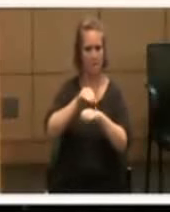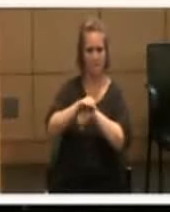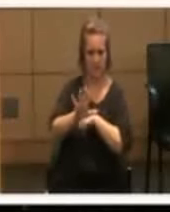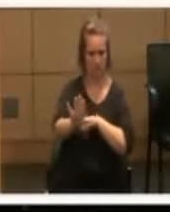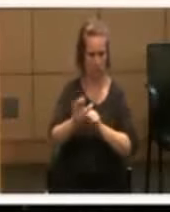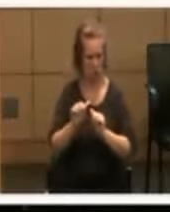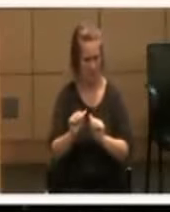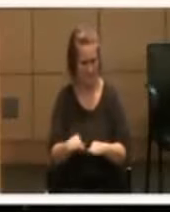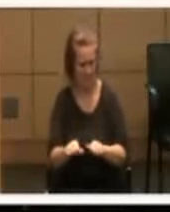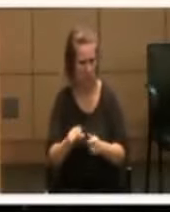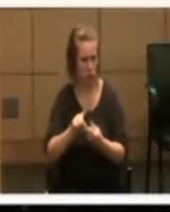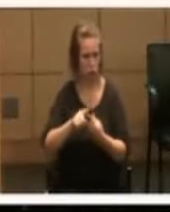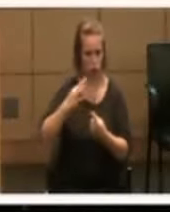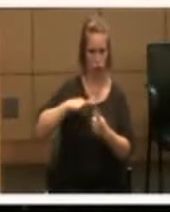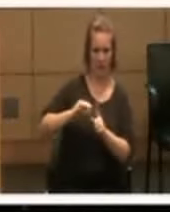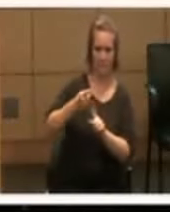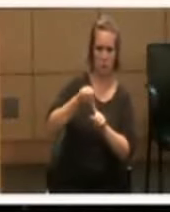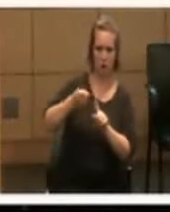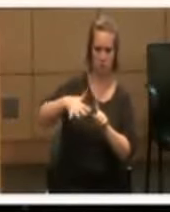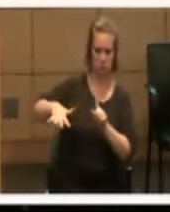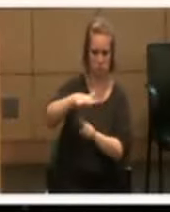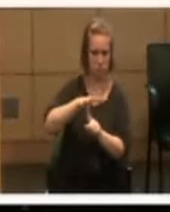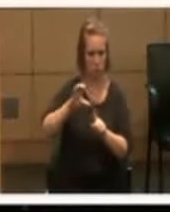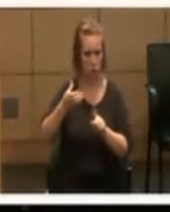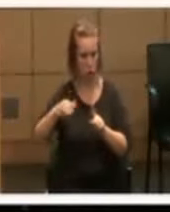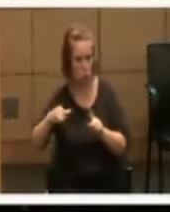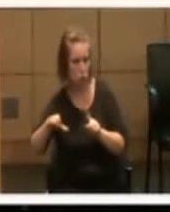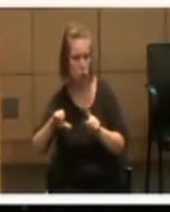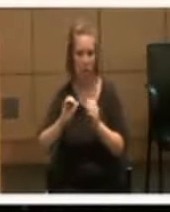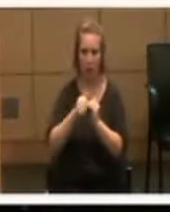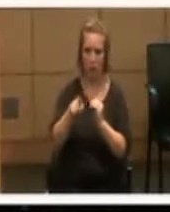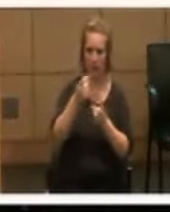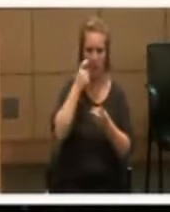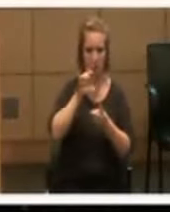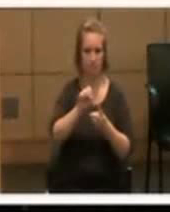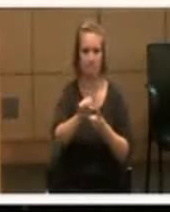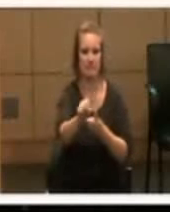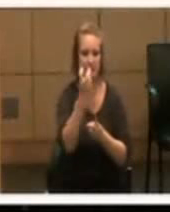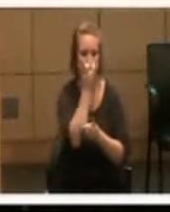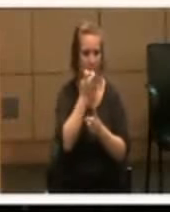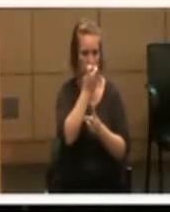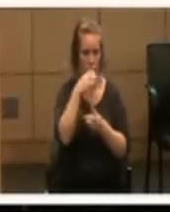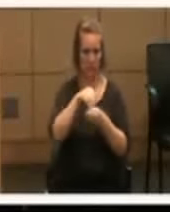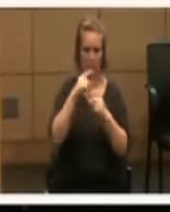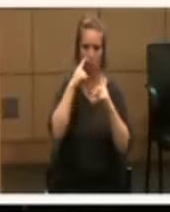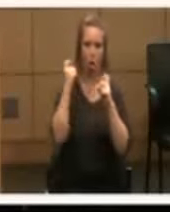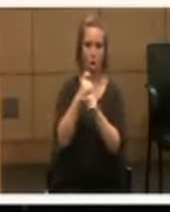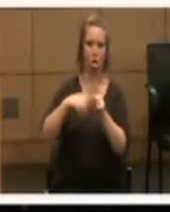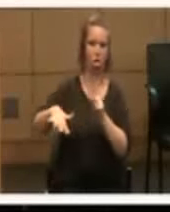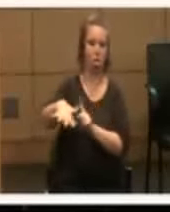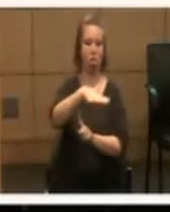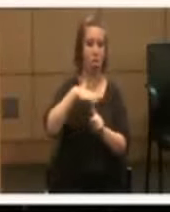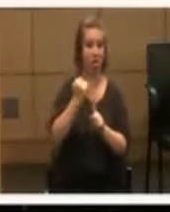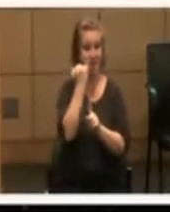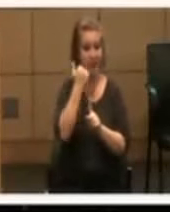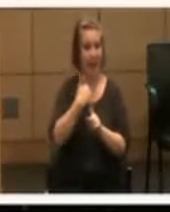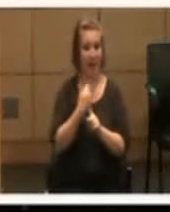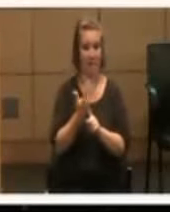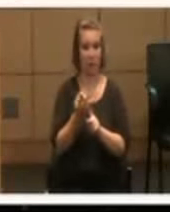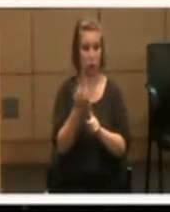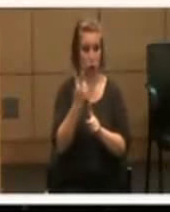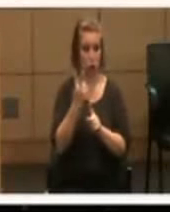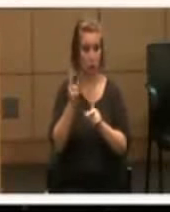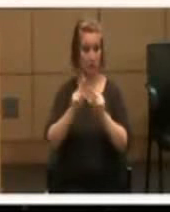to benefit from spatial cues, to accurately perceive speech in these complex listening environments where we have a two-talker speech